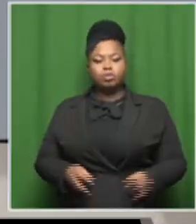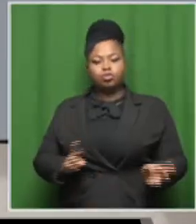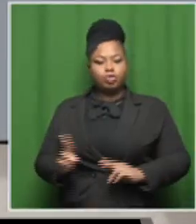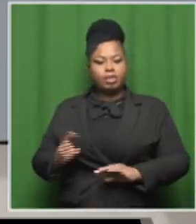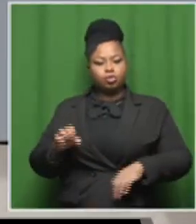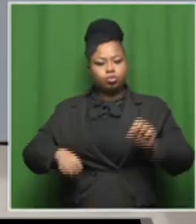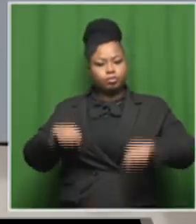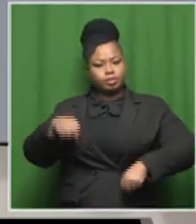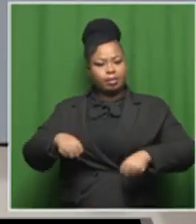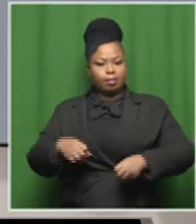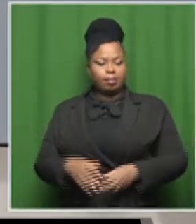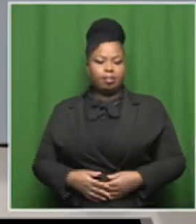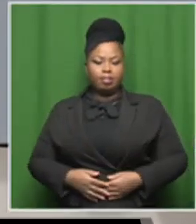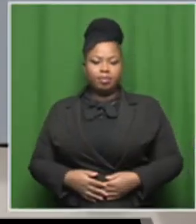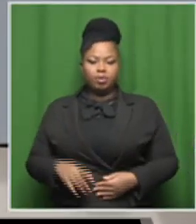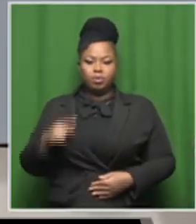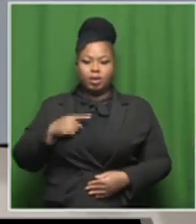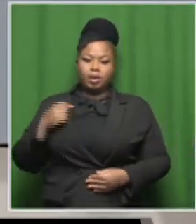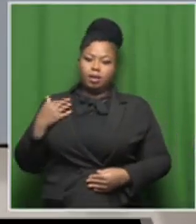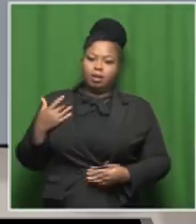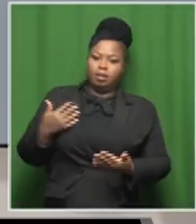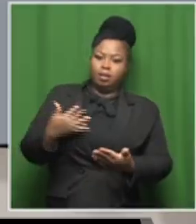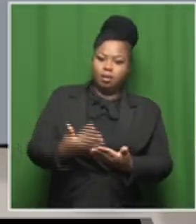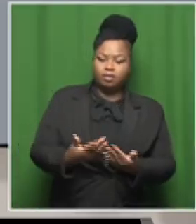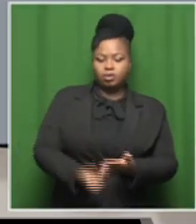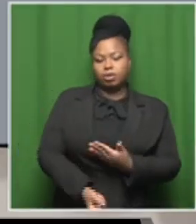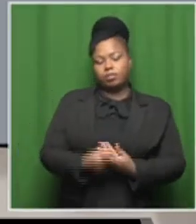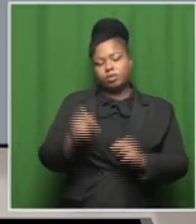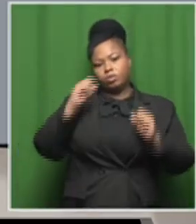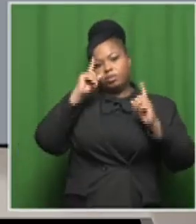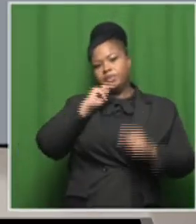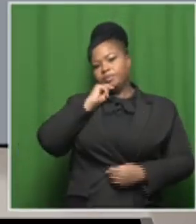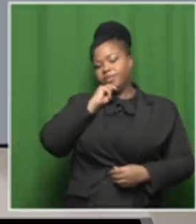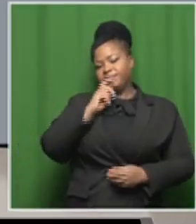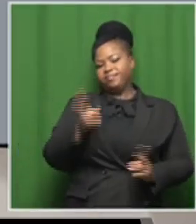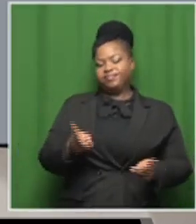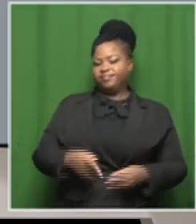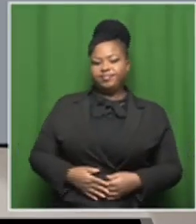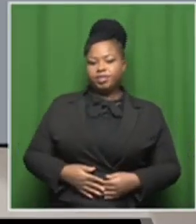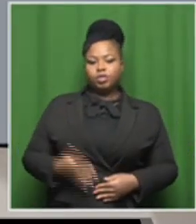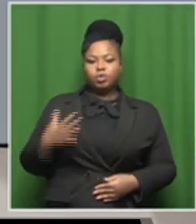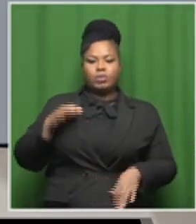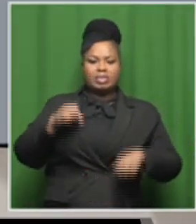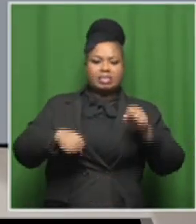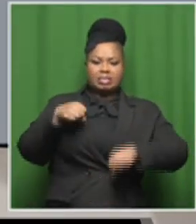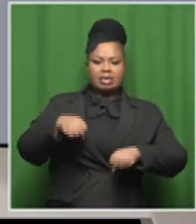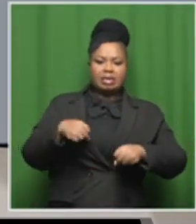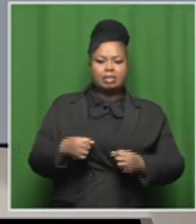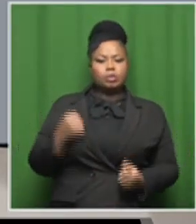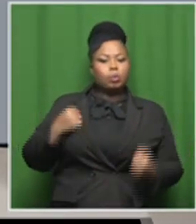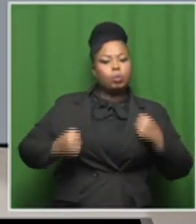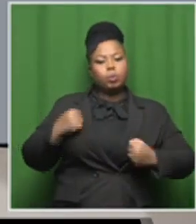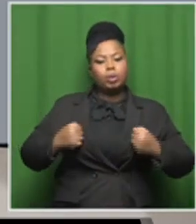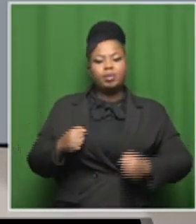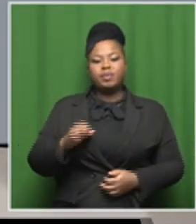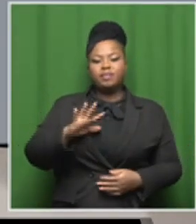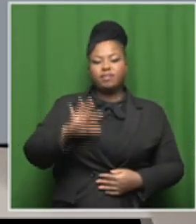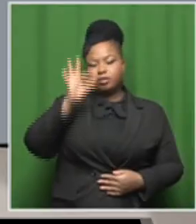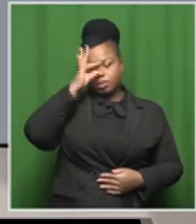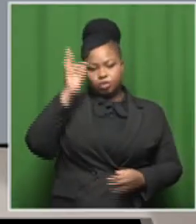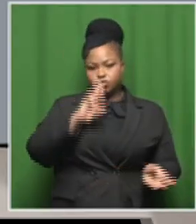run. You're in a routine, and if you wake up in the morning normally and you want to go jog and cycle, maybe it takes you 5 minutes to get